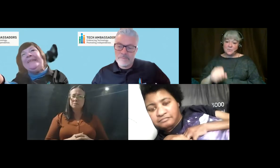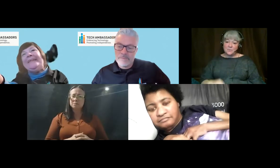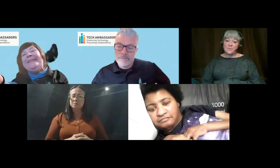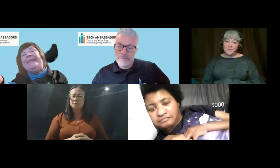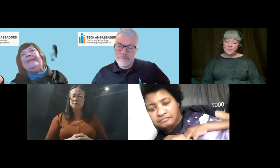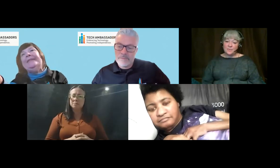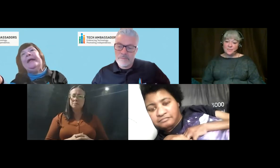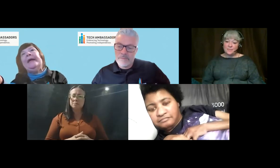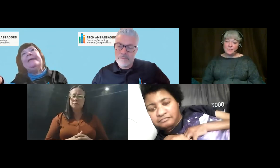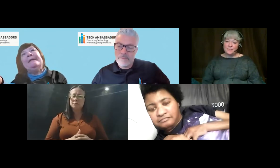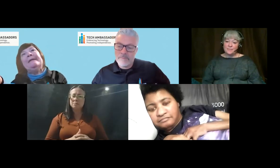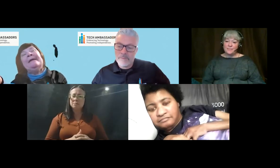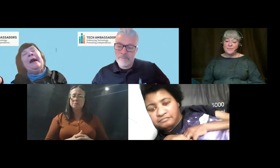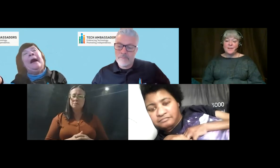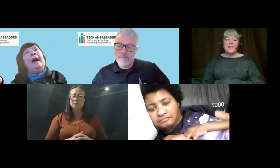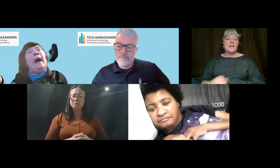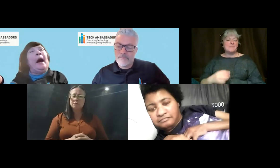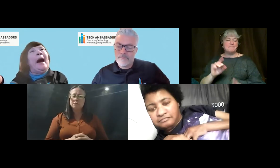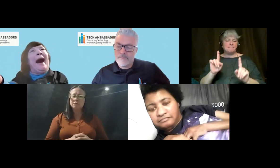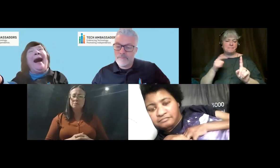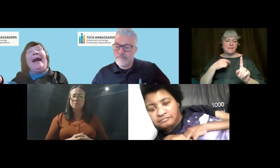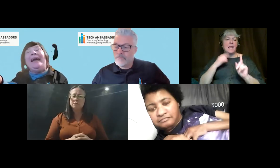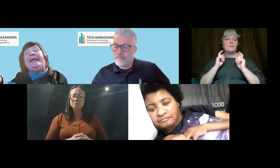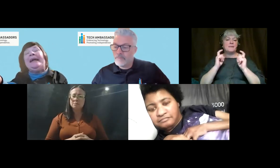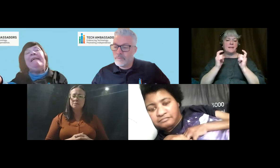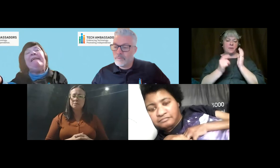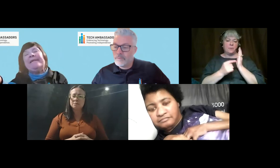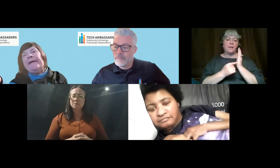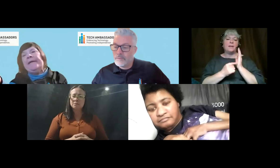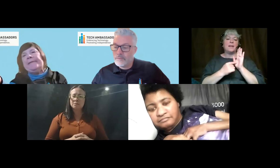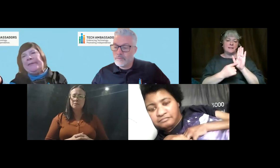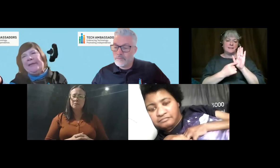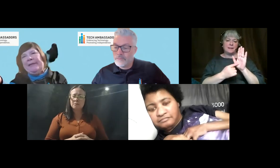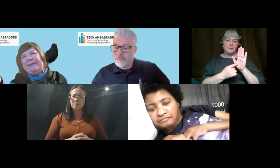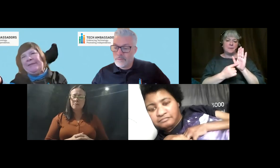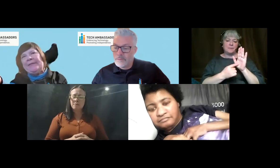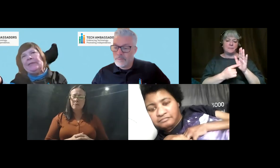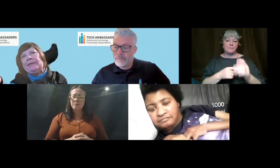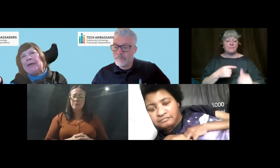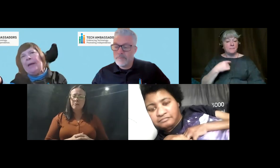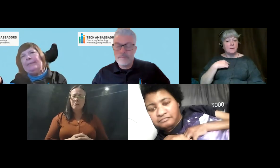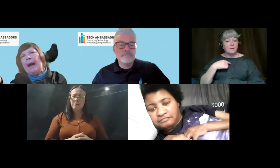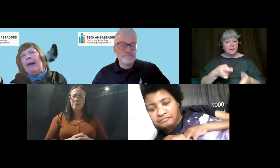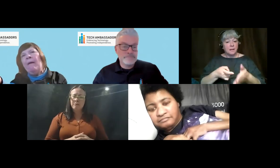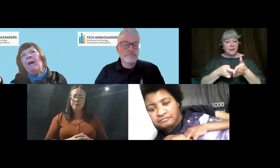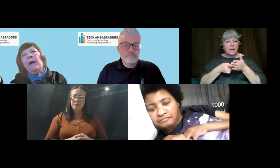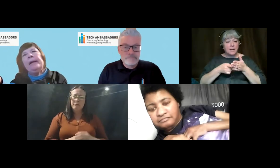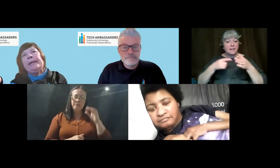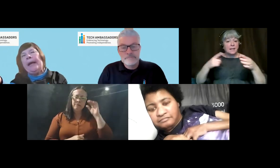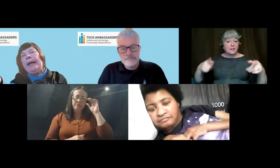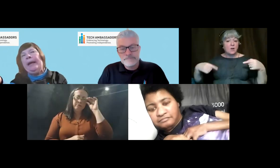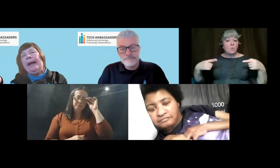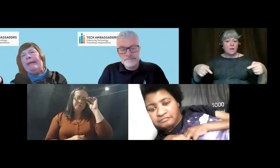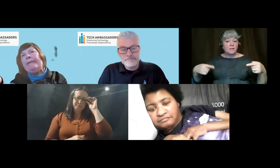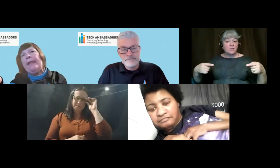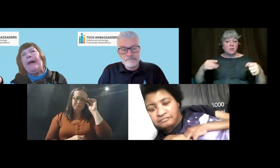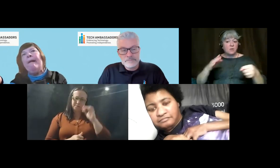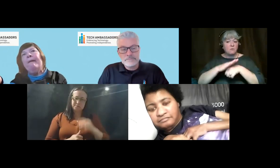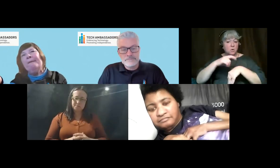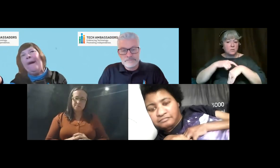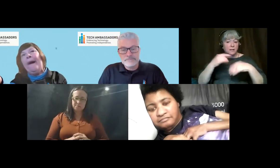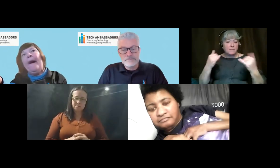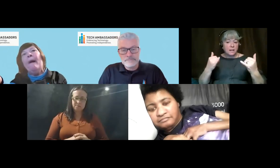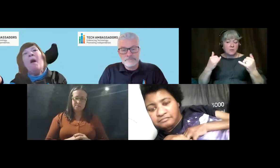Let me give you an example. I need a wheelchair full time now. Can't help